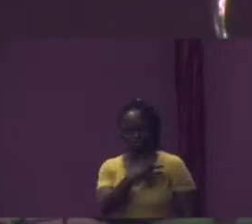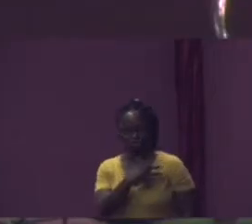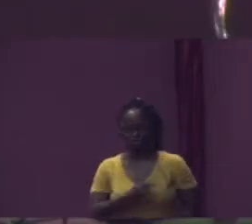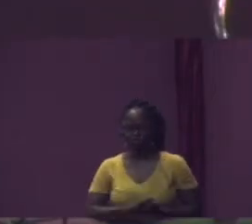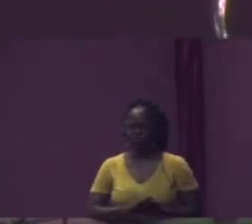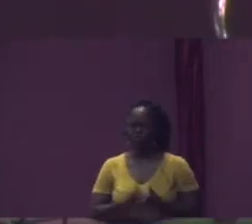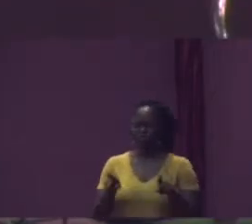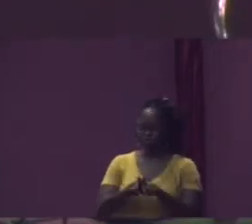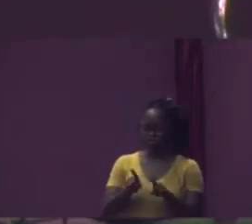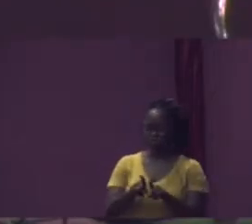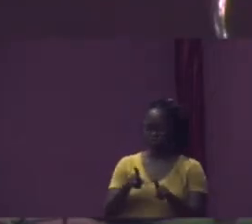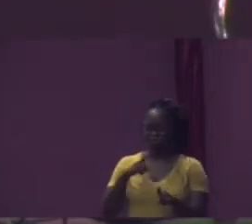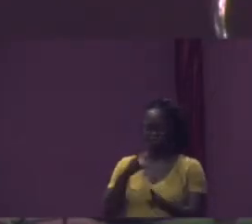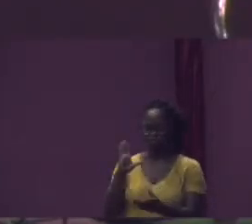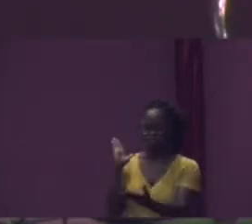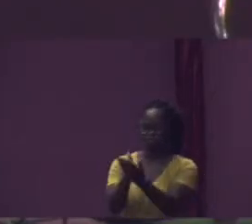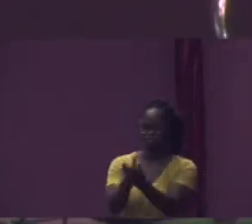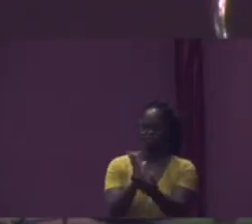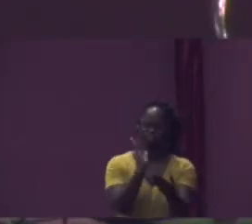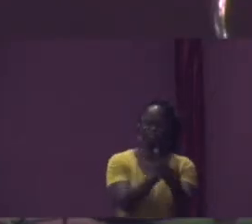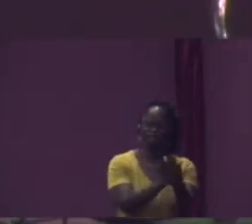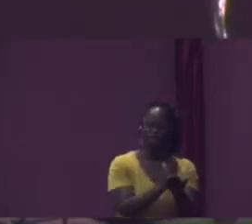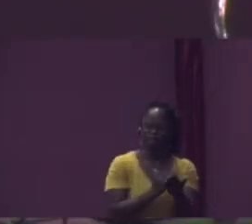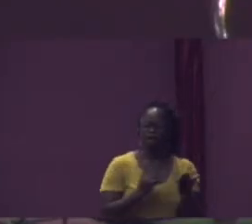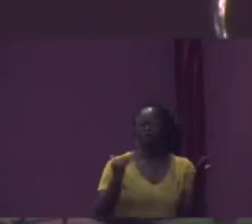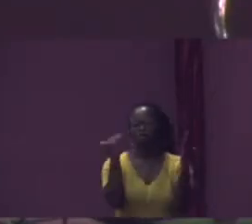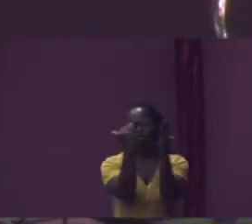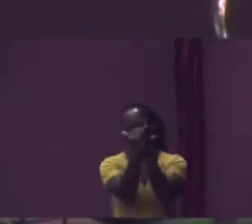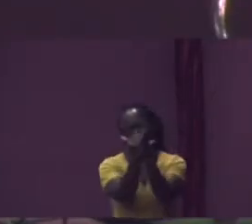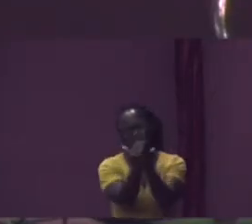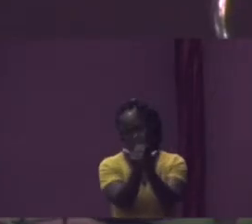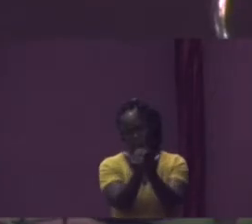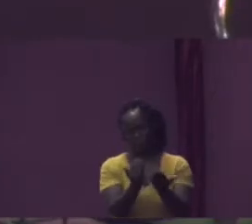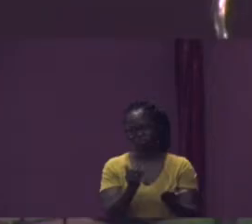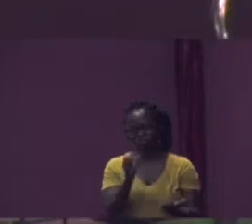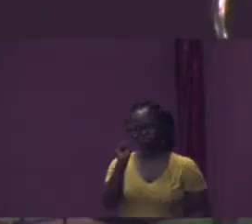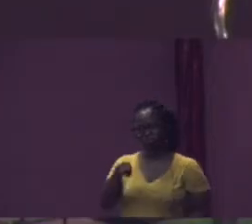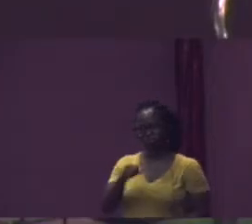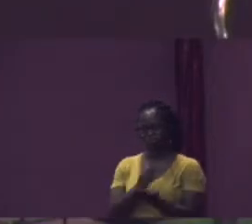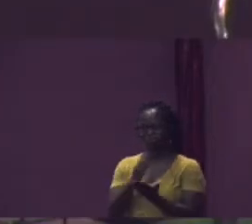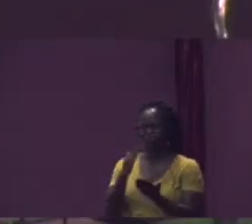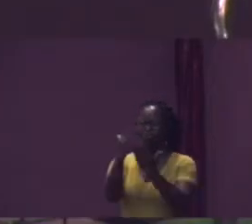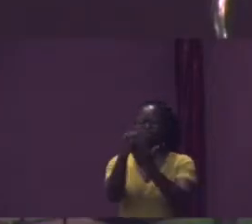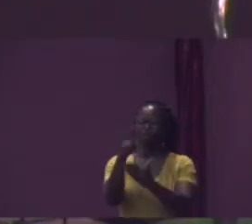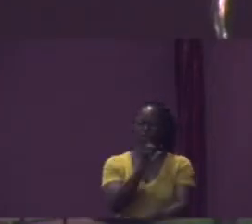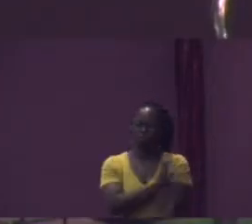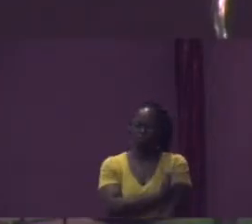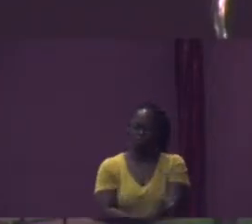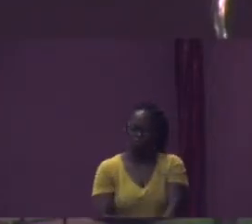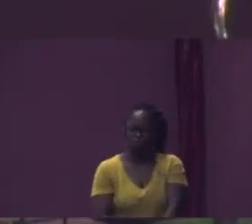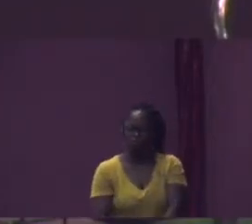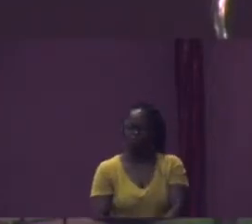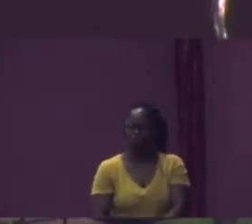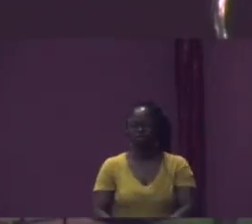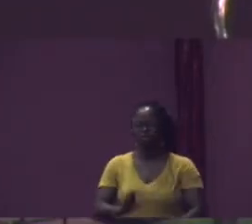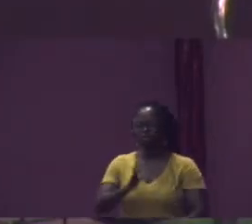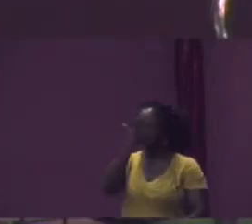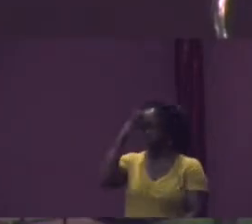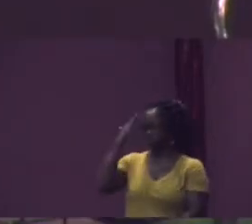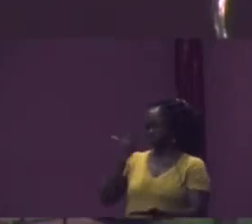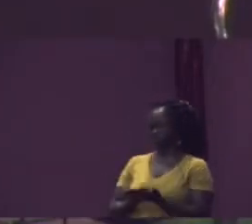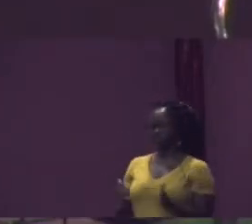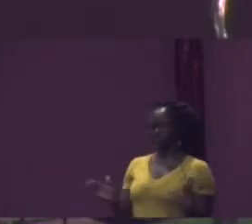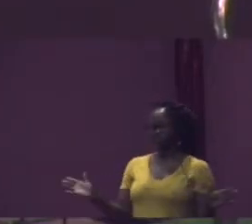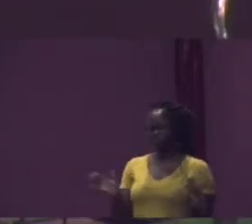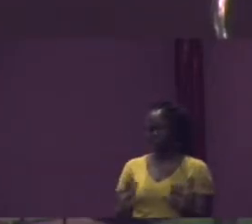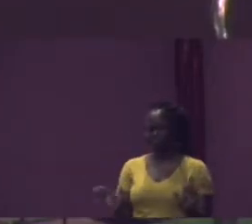increased. This is part of the cultural skepticism derived from late industrial societies, labeled as risk societies by